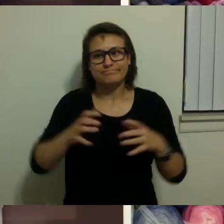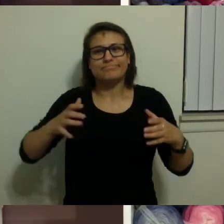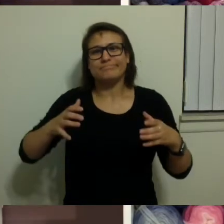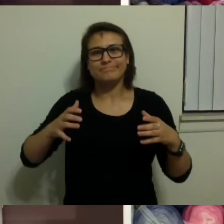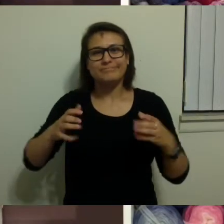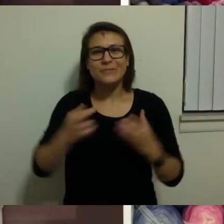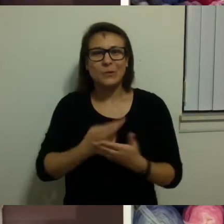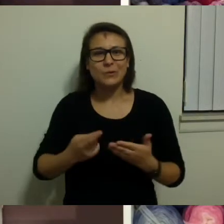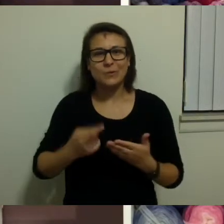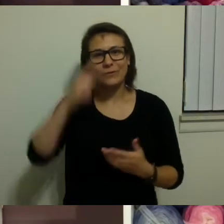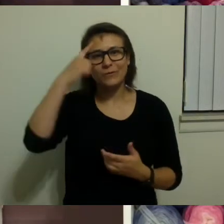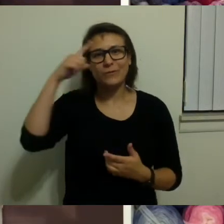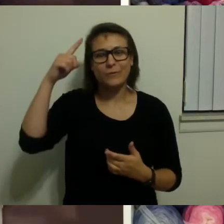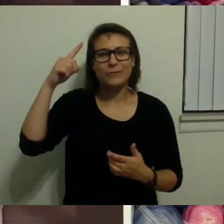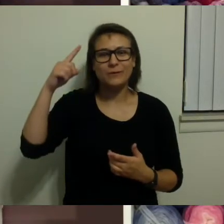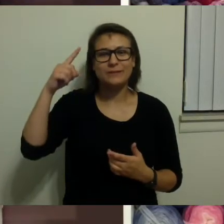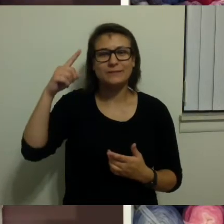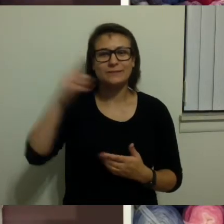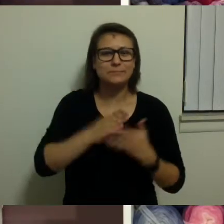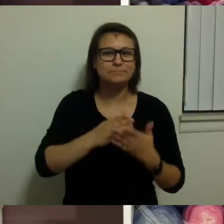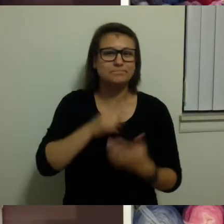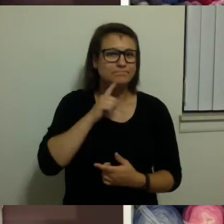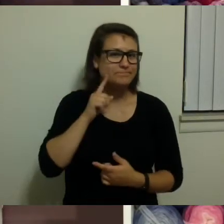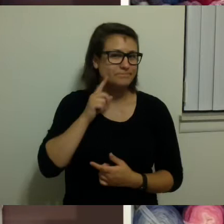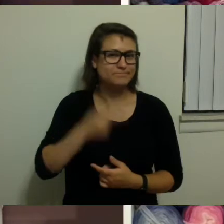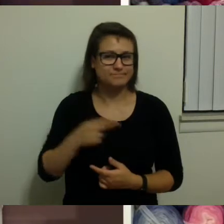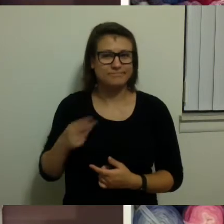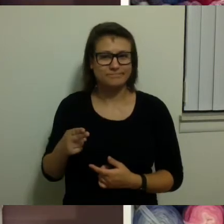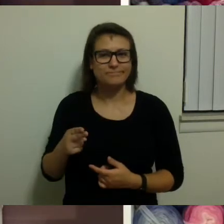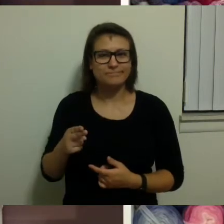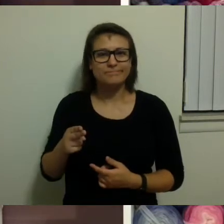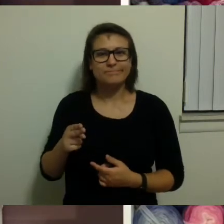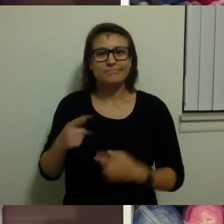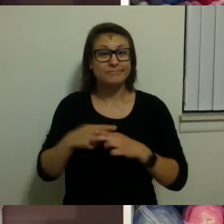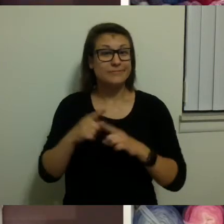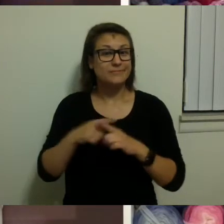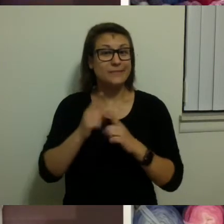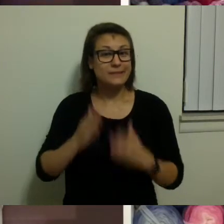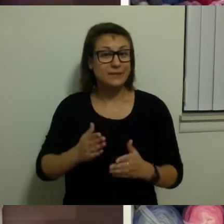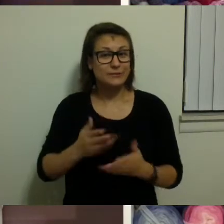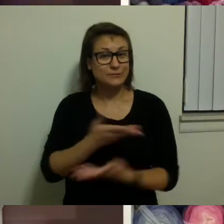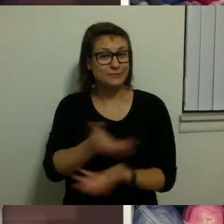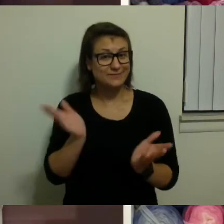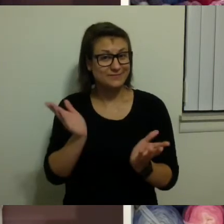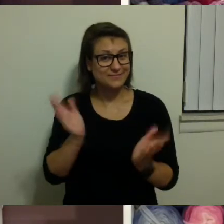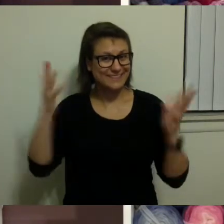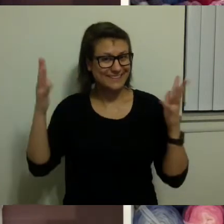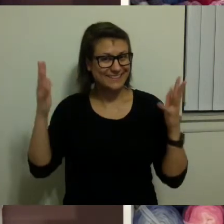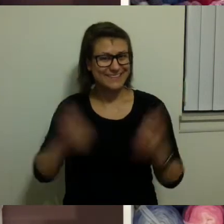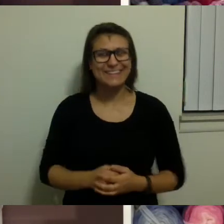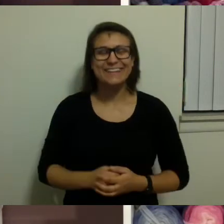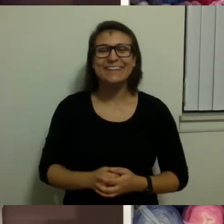expand the resources for some deaf and hard of hearing knitters out there. So yay!